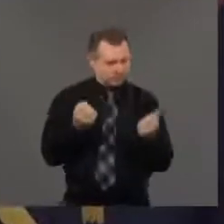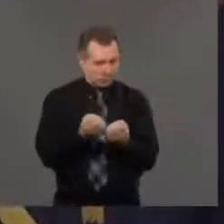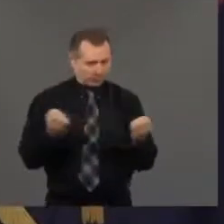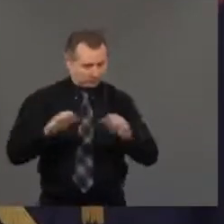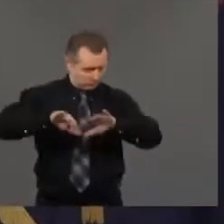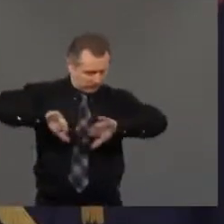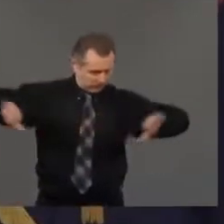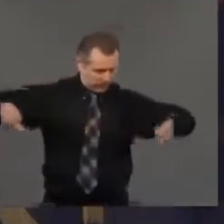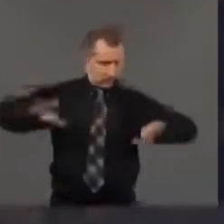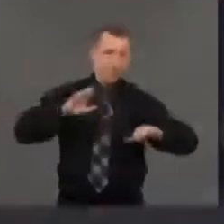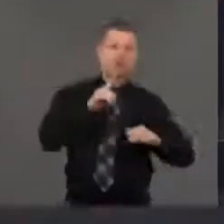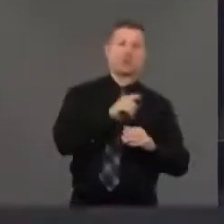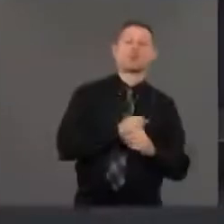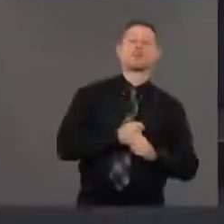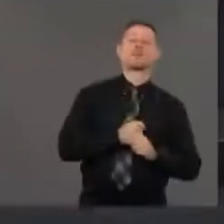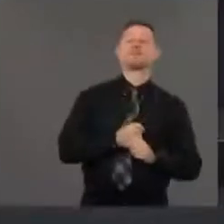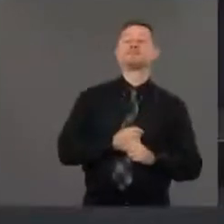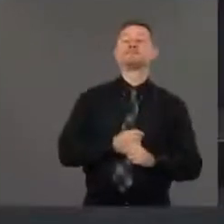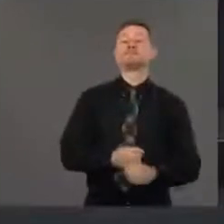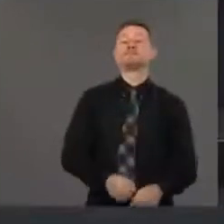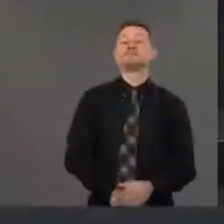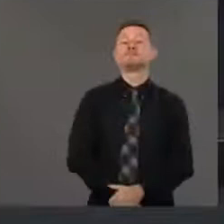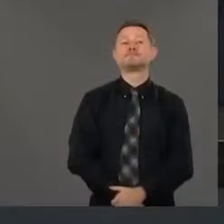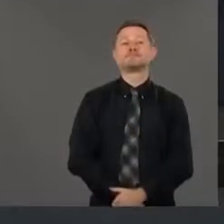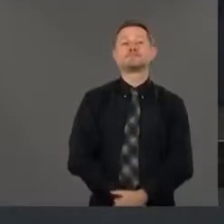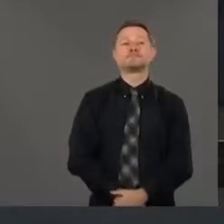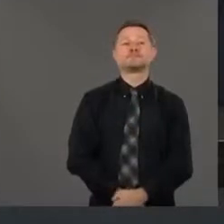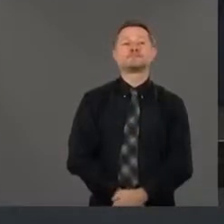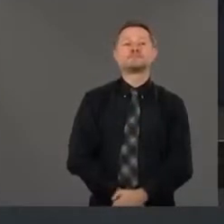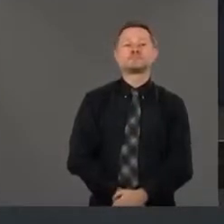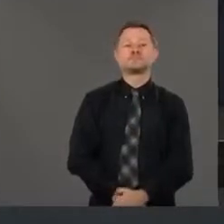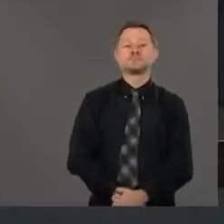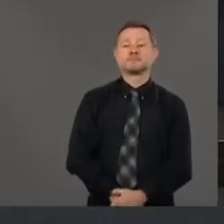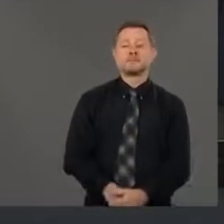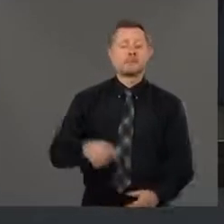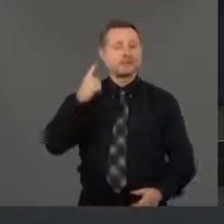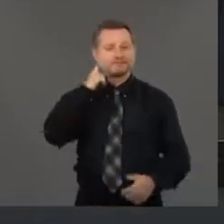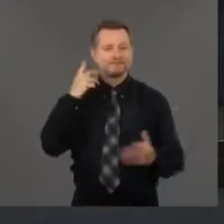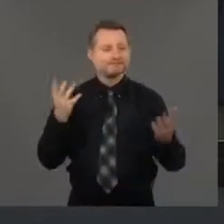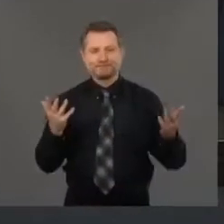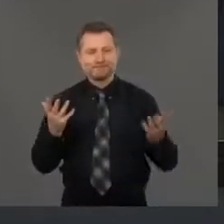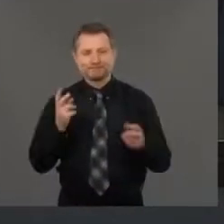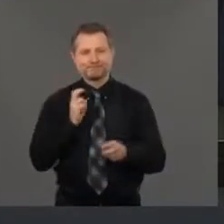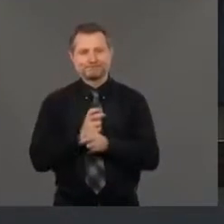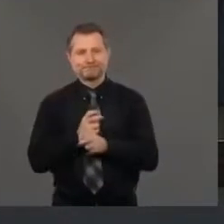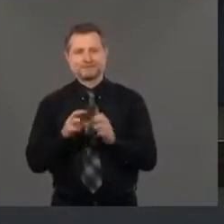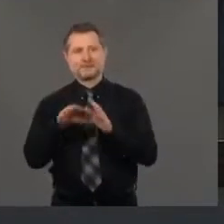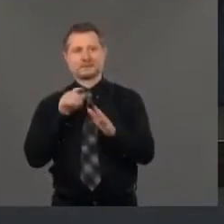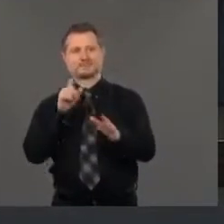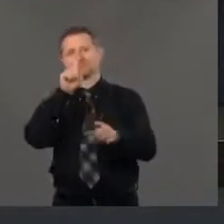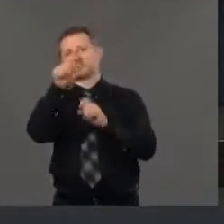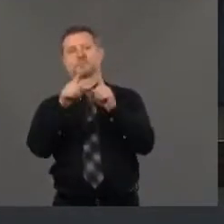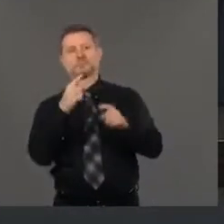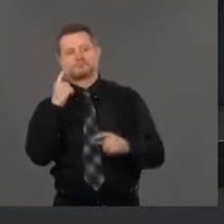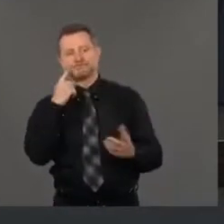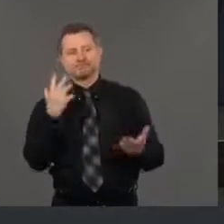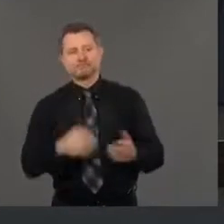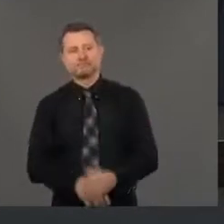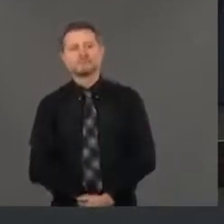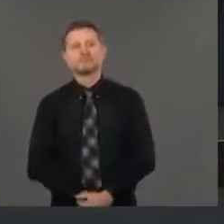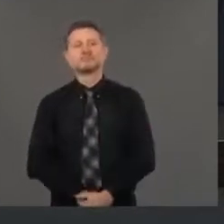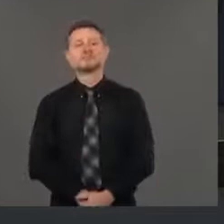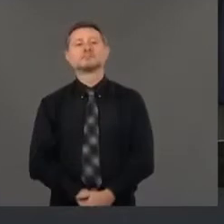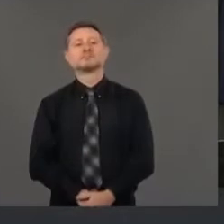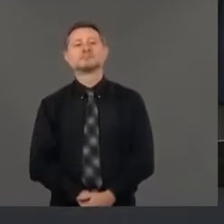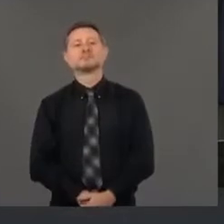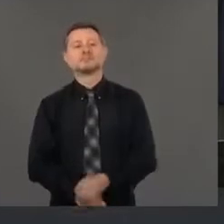PPE. Governor, Chris would really suggest two things. What is your response to seeing those 0 deaths in New York City for 24 hours at the site